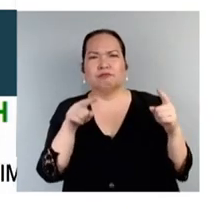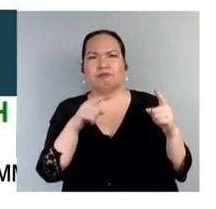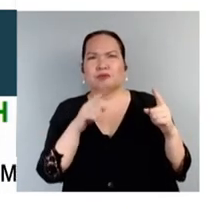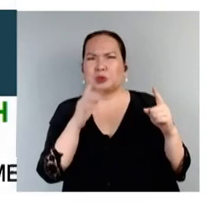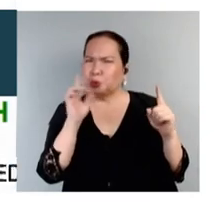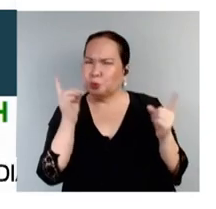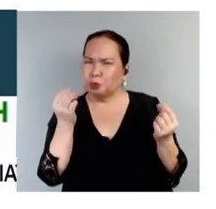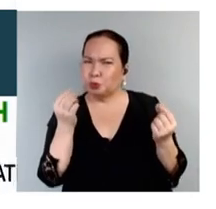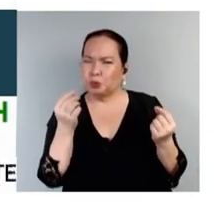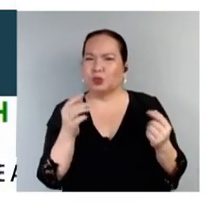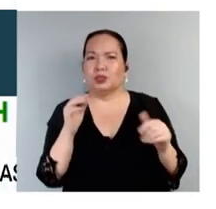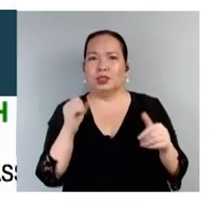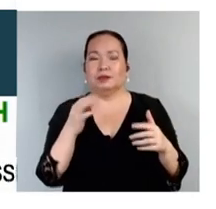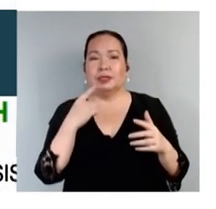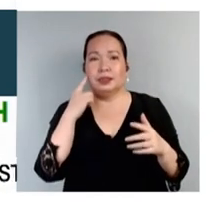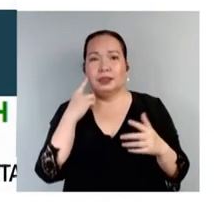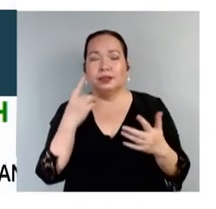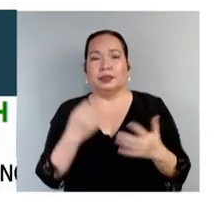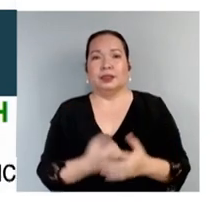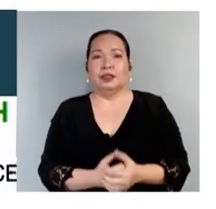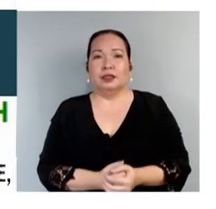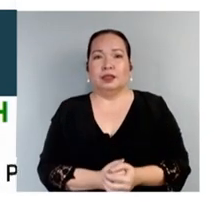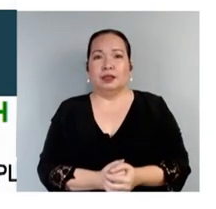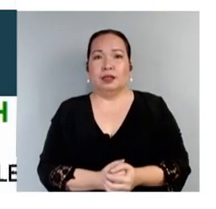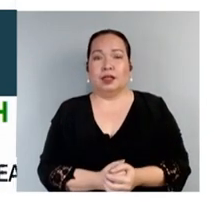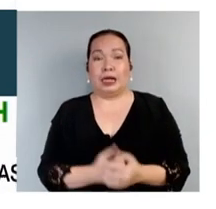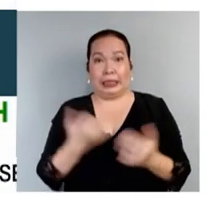we supposedly have that now.